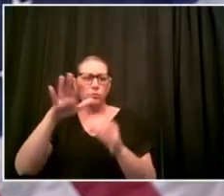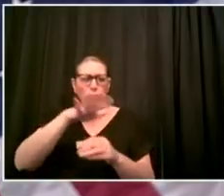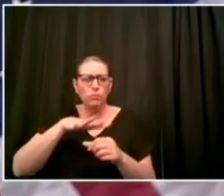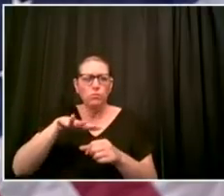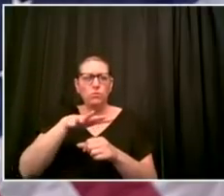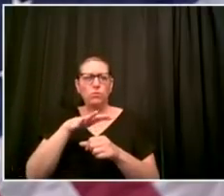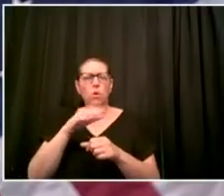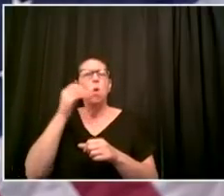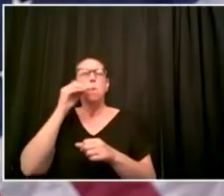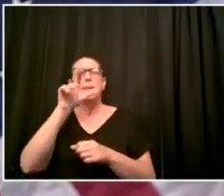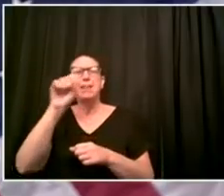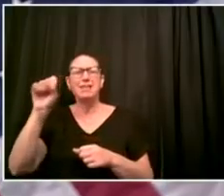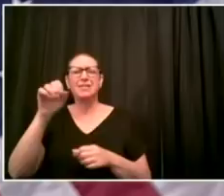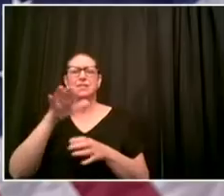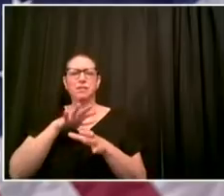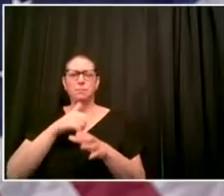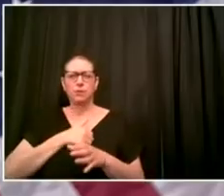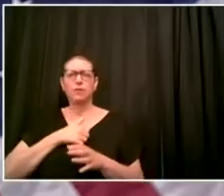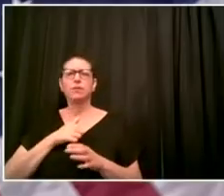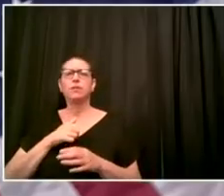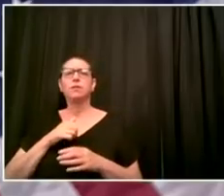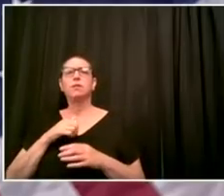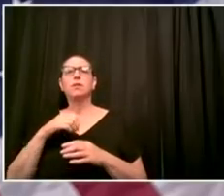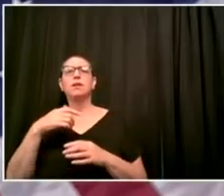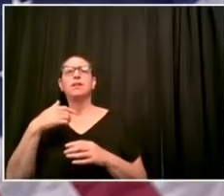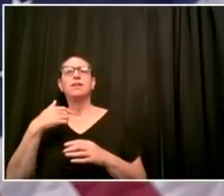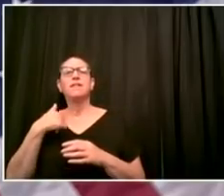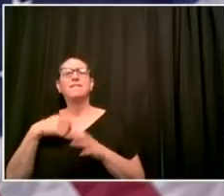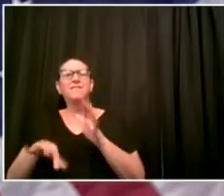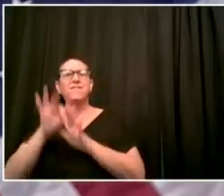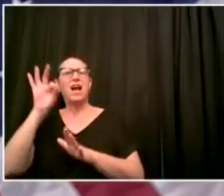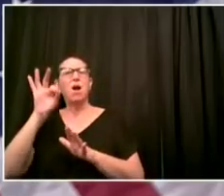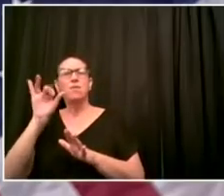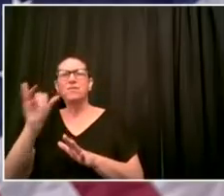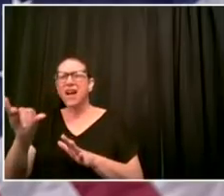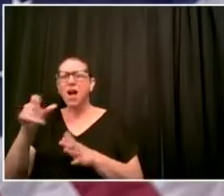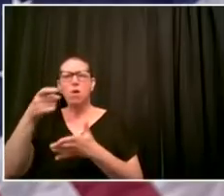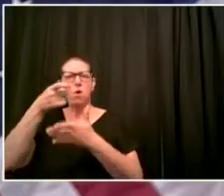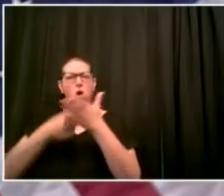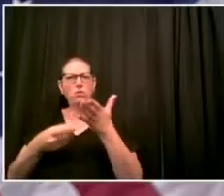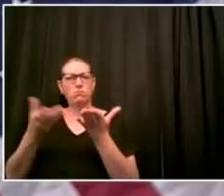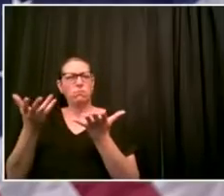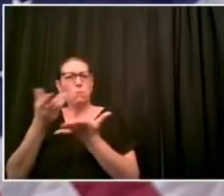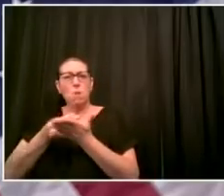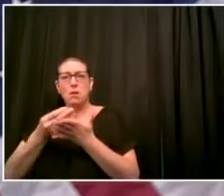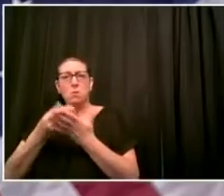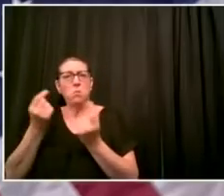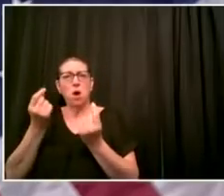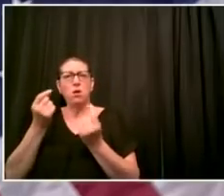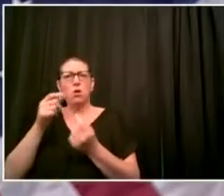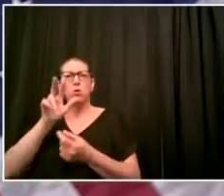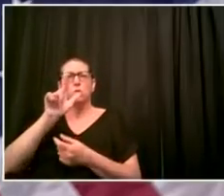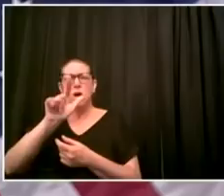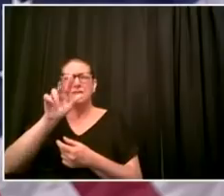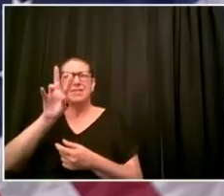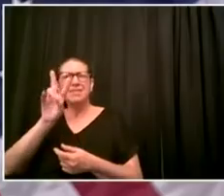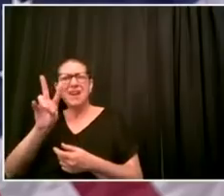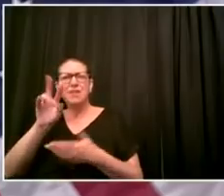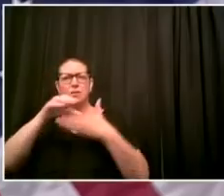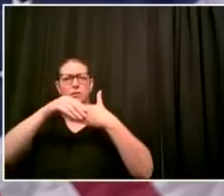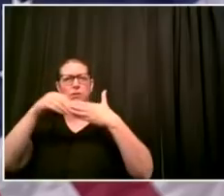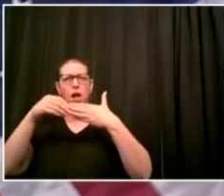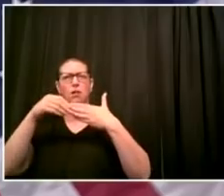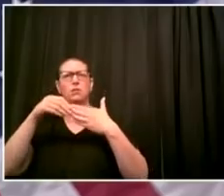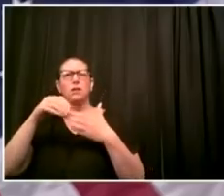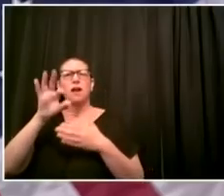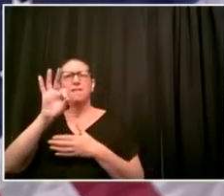night. It appears to be well above the industry standard of a 10% fee. And they're also